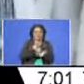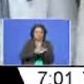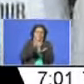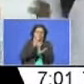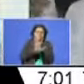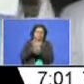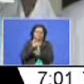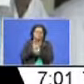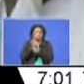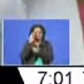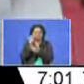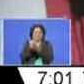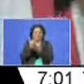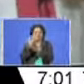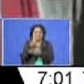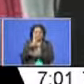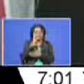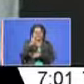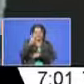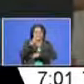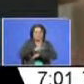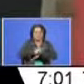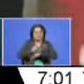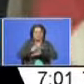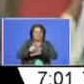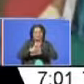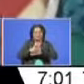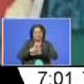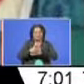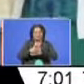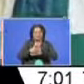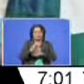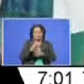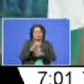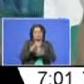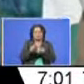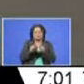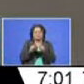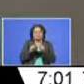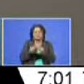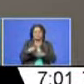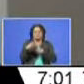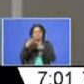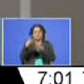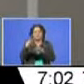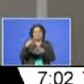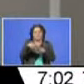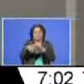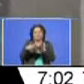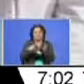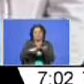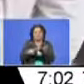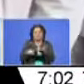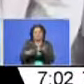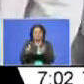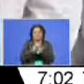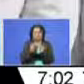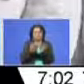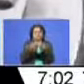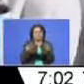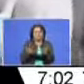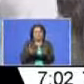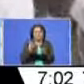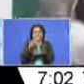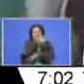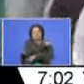services for the past 4 days following an impasse on negotiations with officials of the Public Hospitals Authority on several